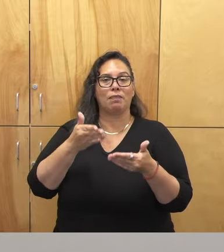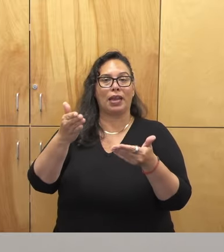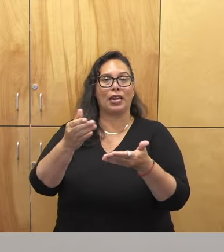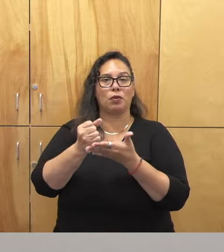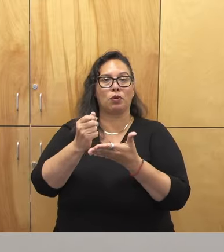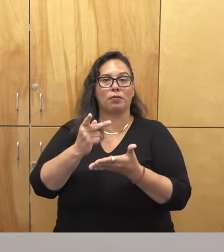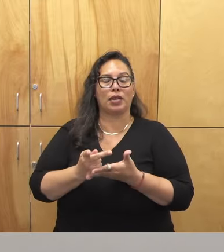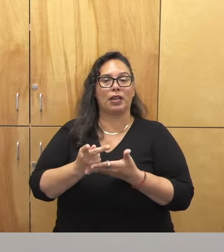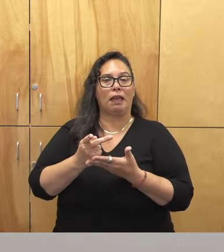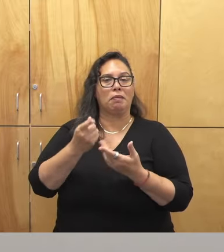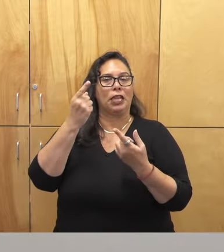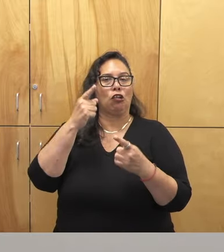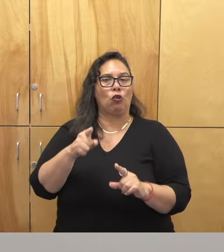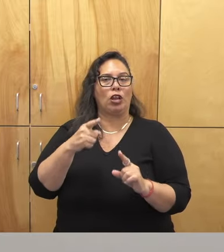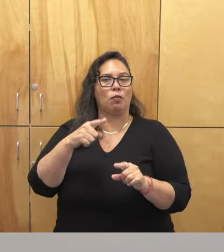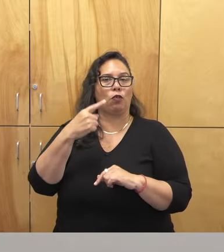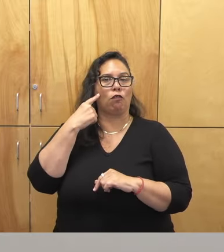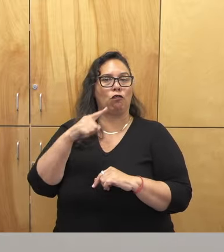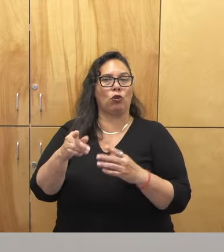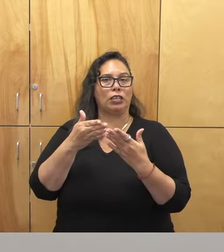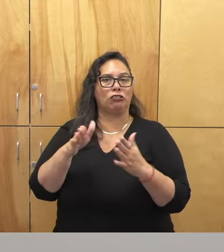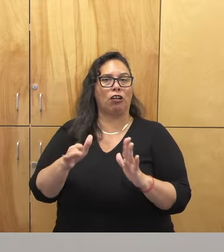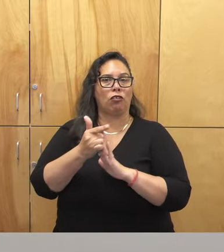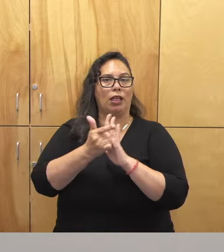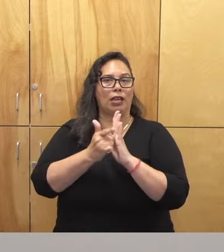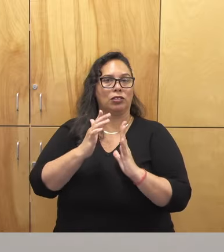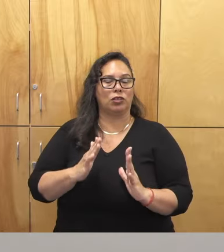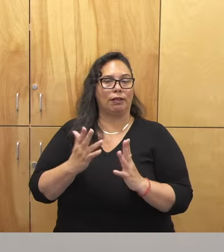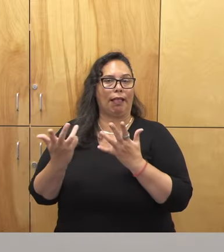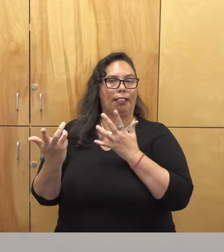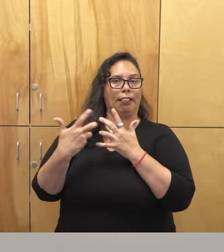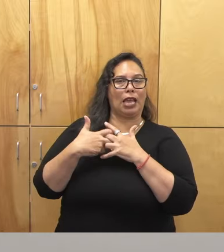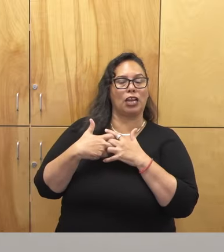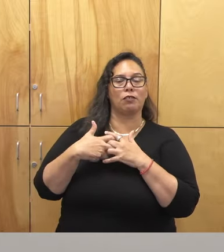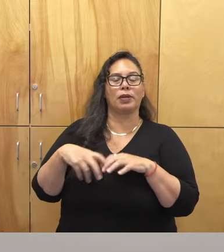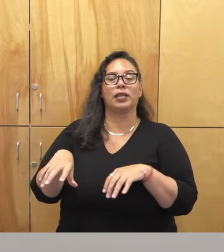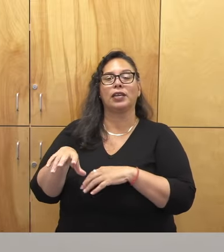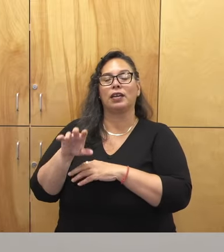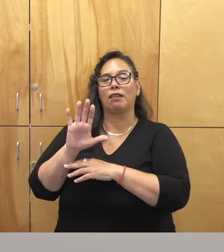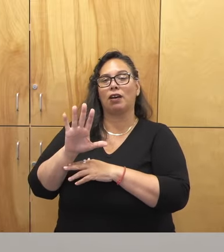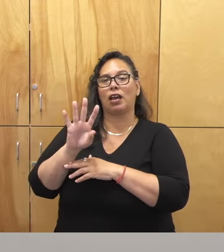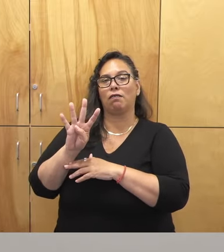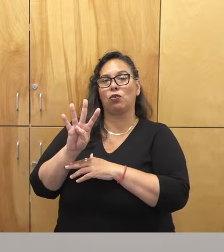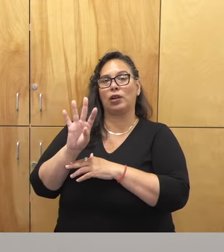the employment agreement for the general counsel and in alignment with Government Code Section